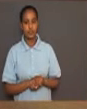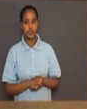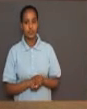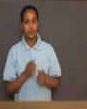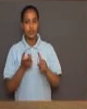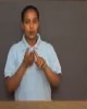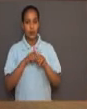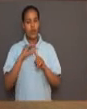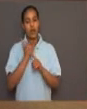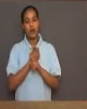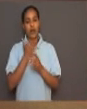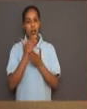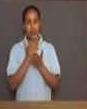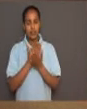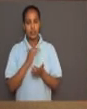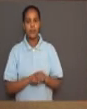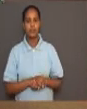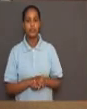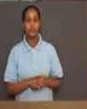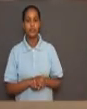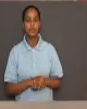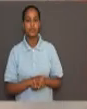Let's get back to our lesson.